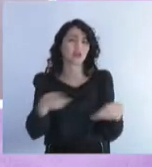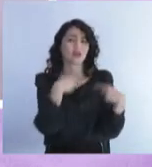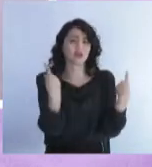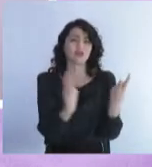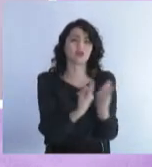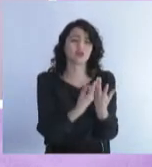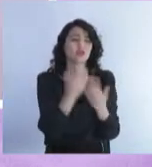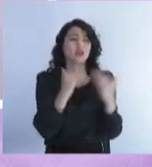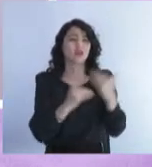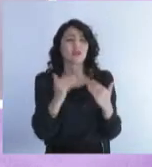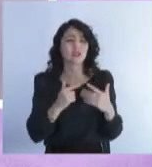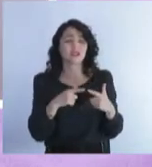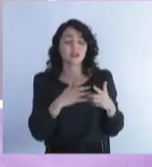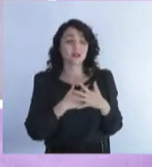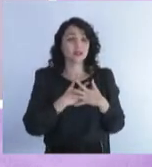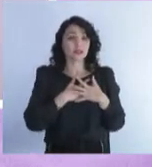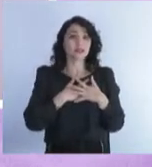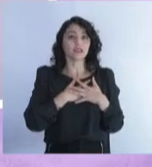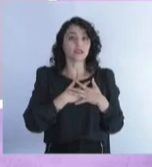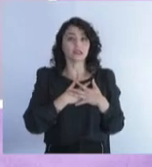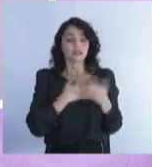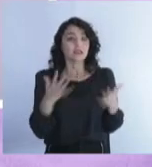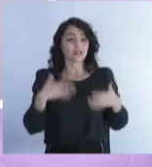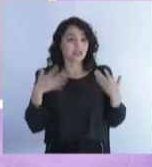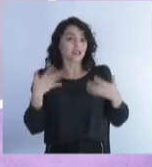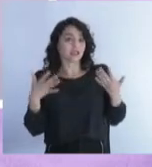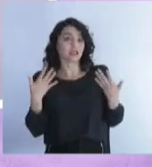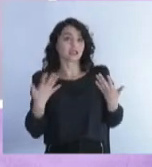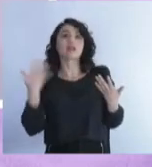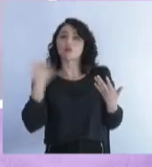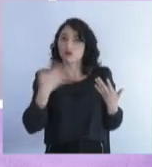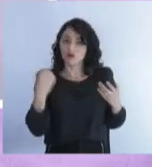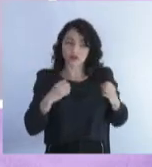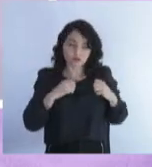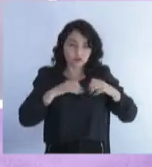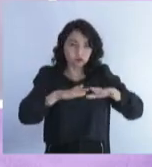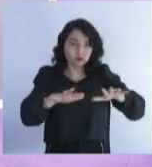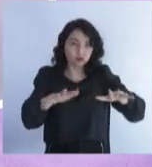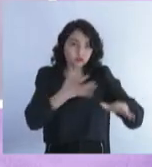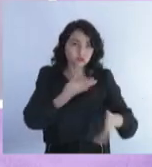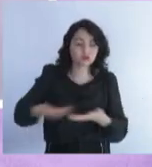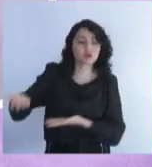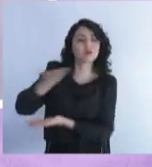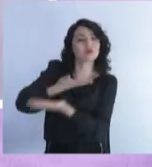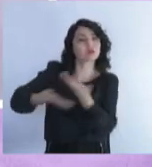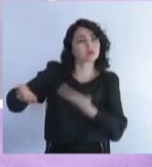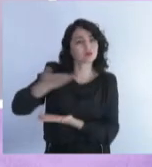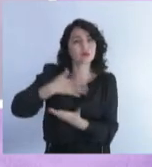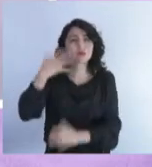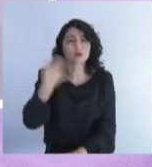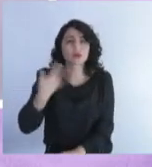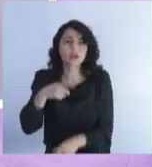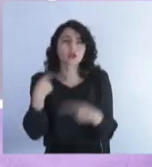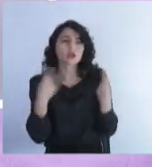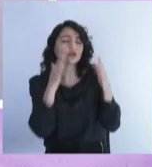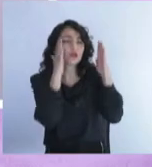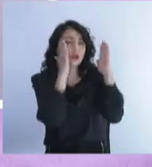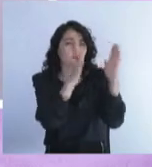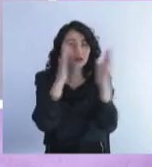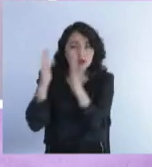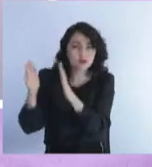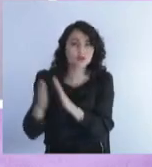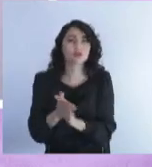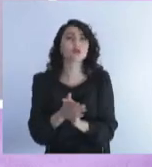more powerful person and a less powerful person, it's just human nature for us to pay more attention to and put